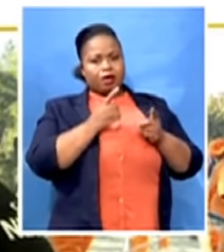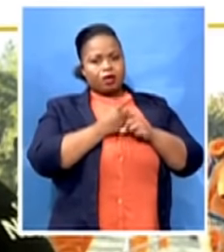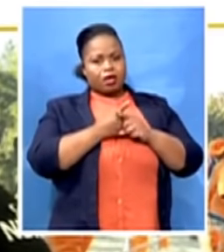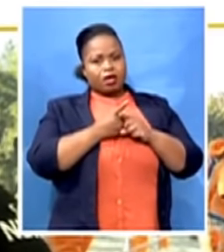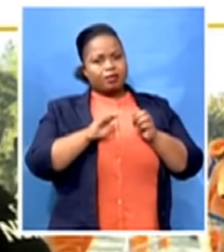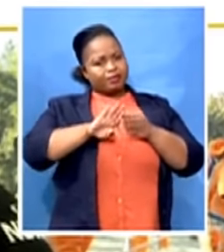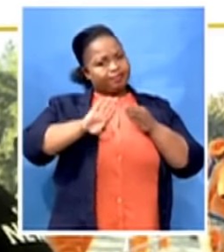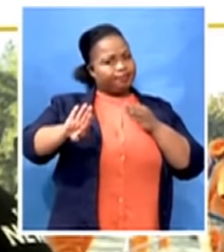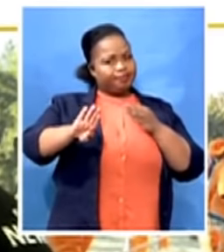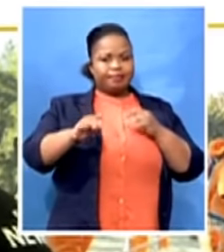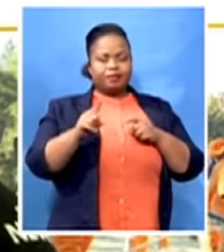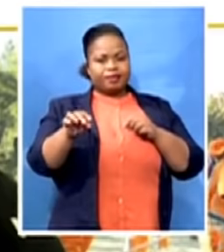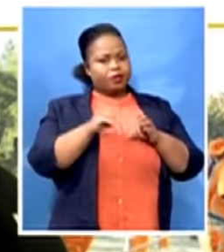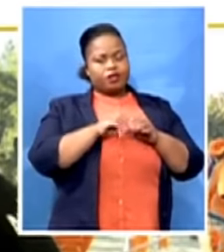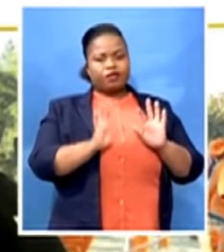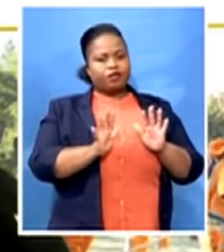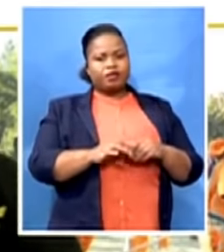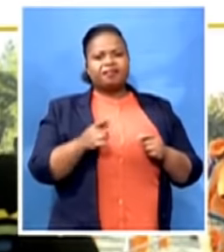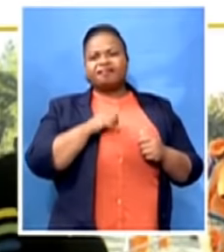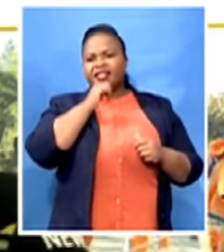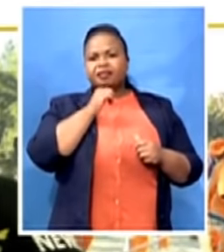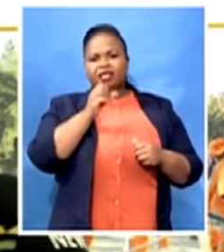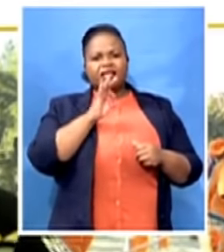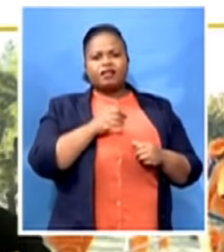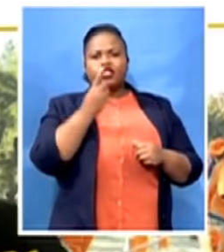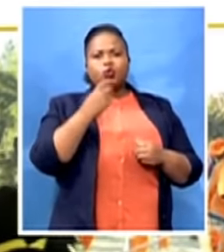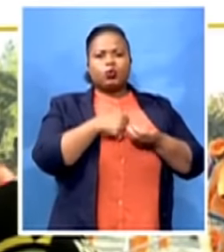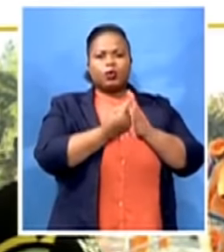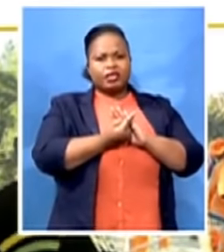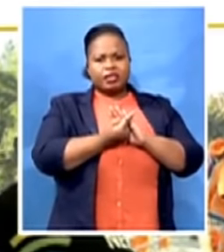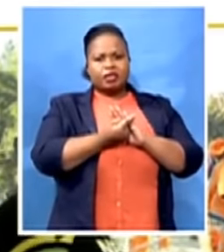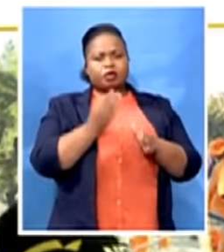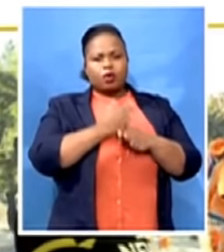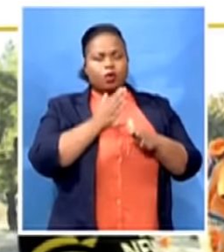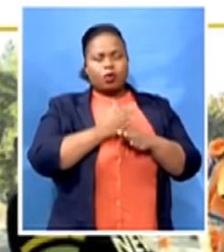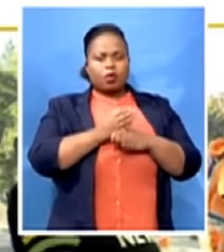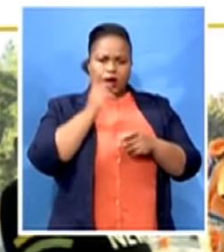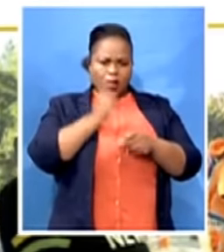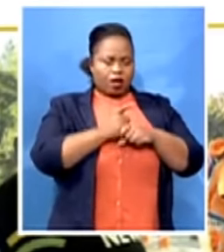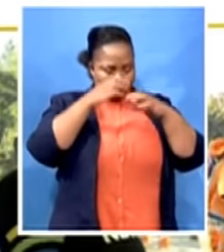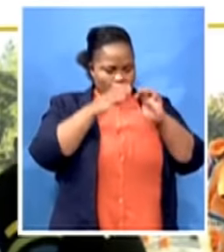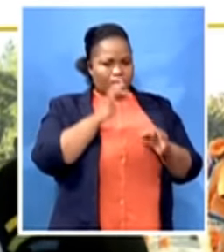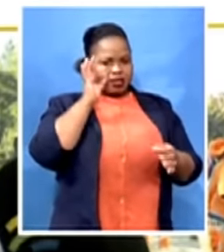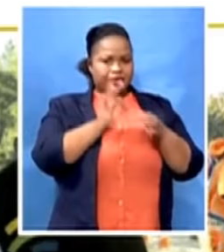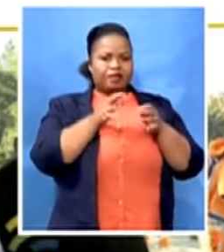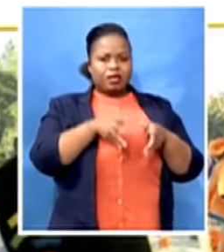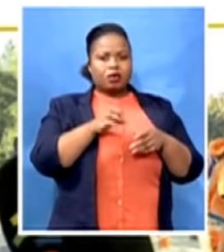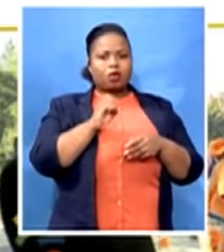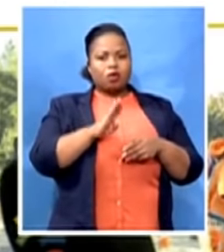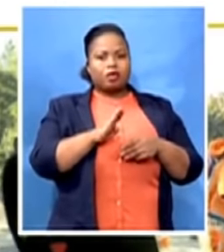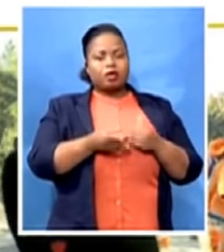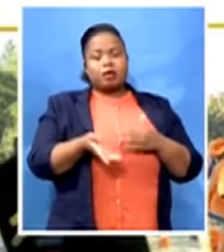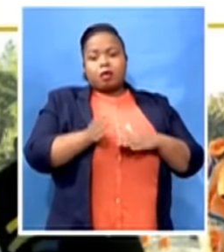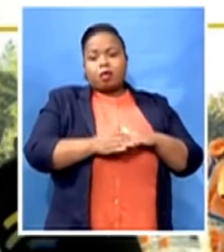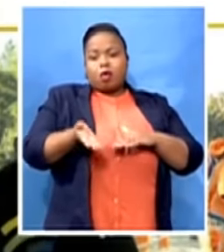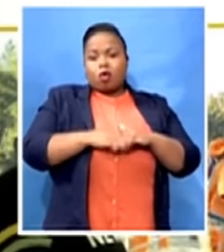can take about 2 weeks working very hard in Bloemfontein and also using the extra pair of hands that we've got from Cuba, we can deal with the problem